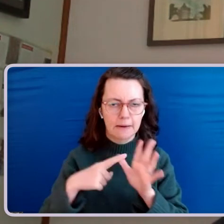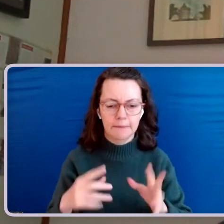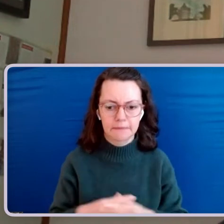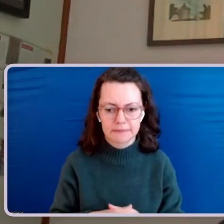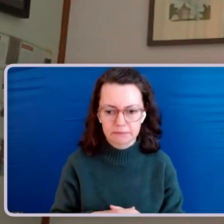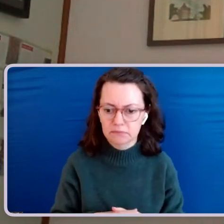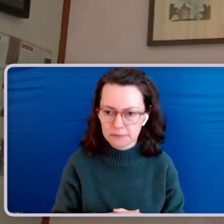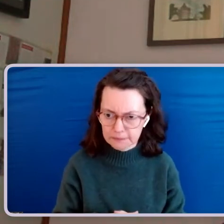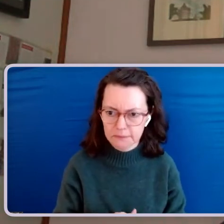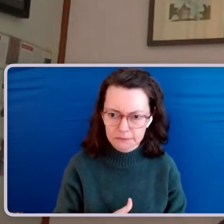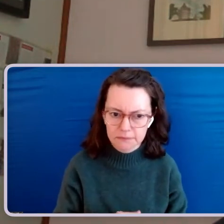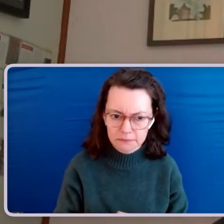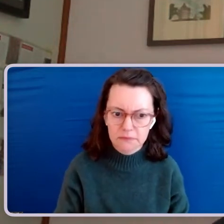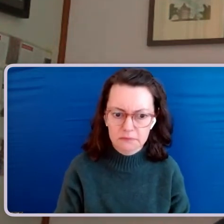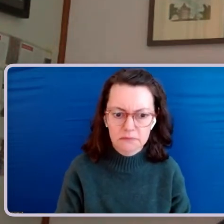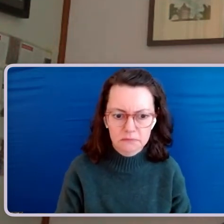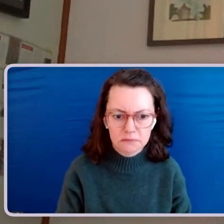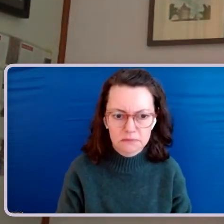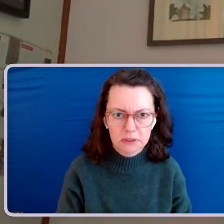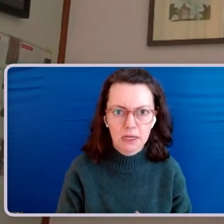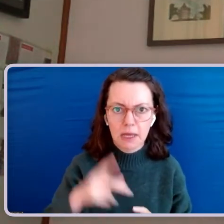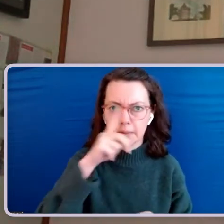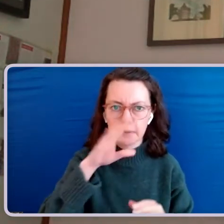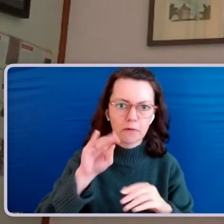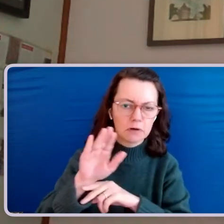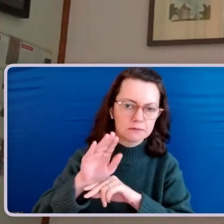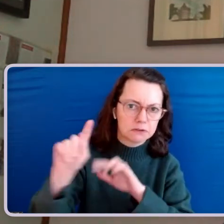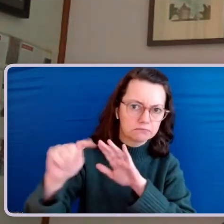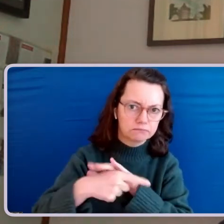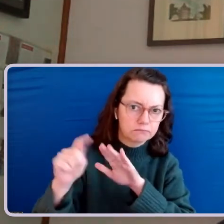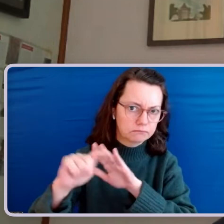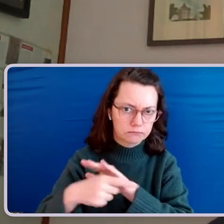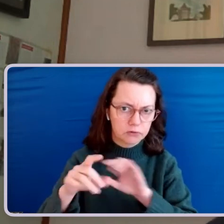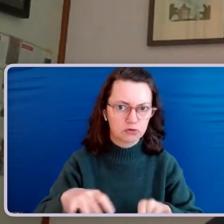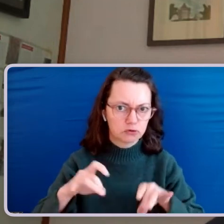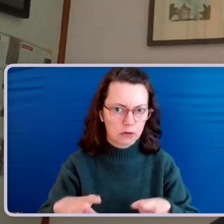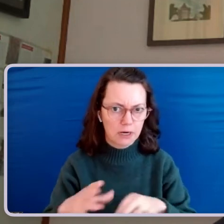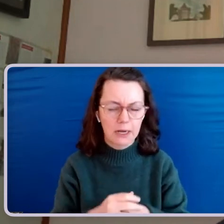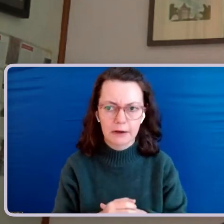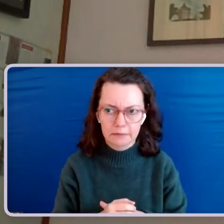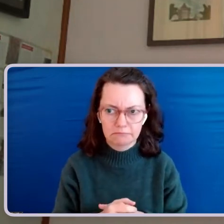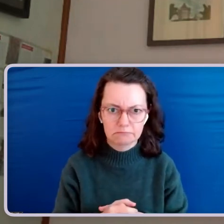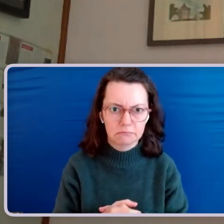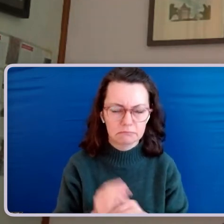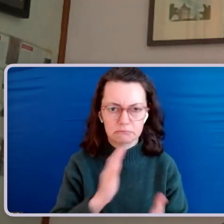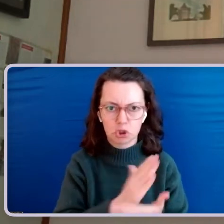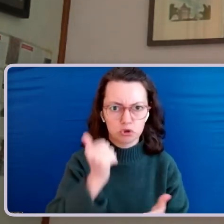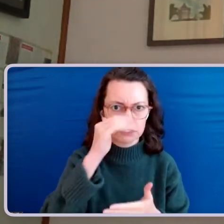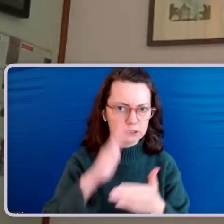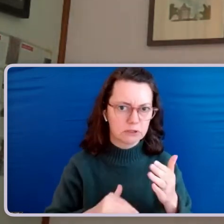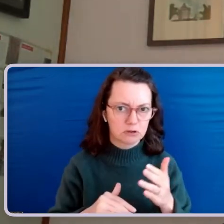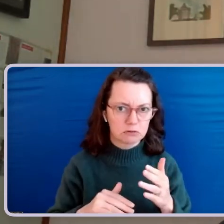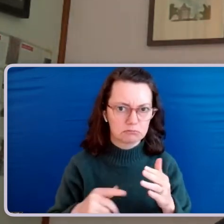state that those from refugee backgrounds have lived experience in refugee